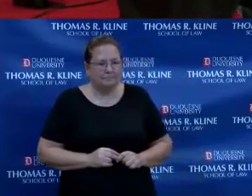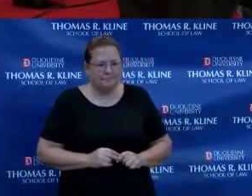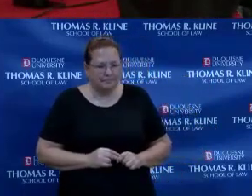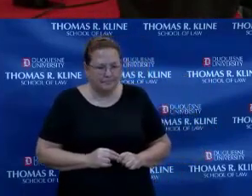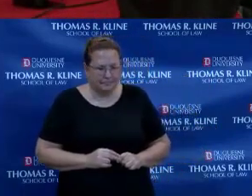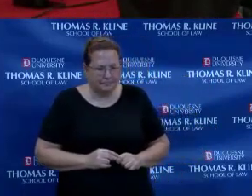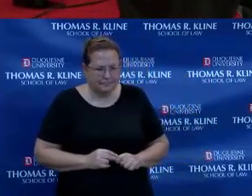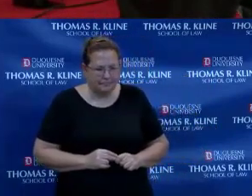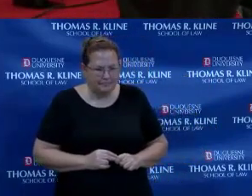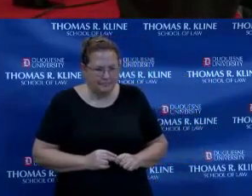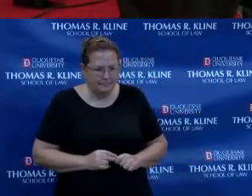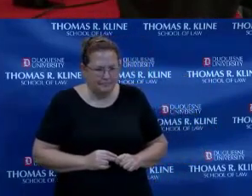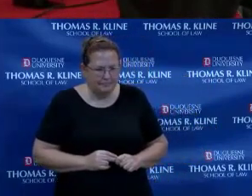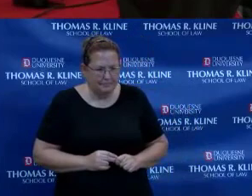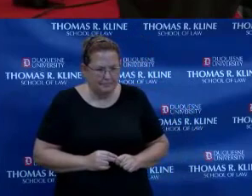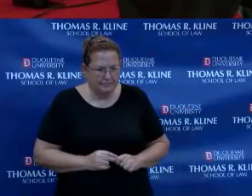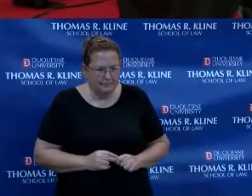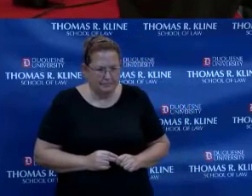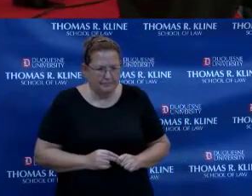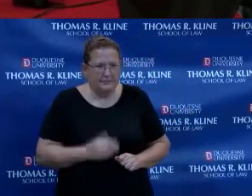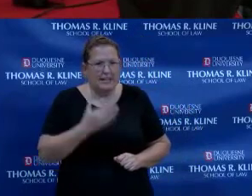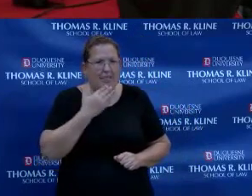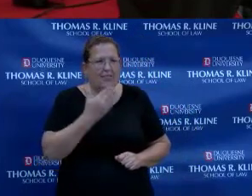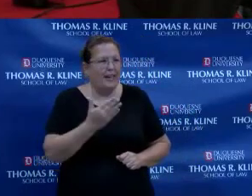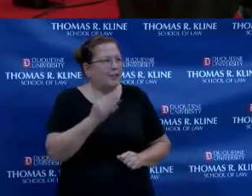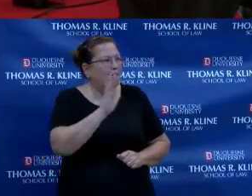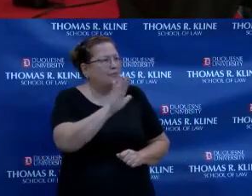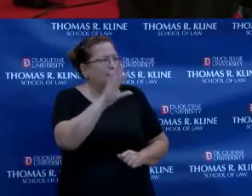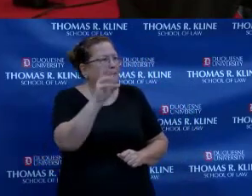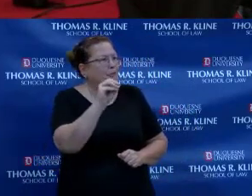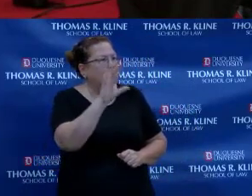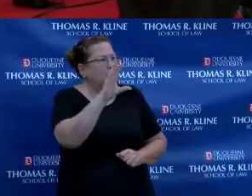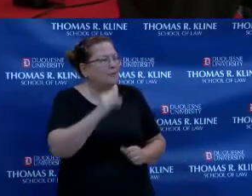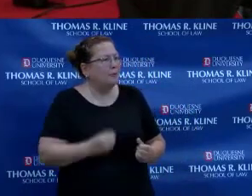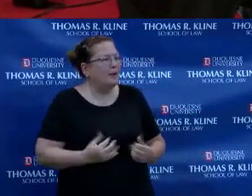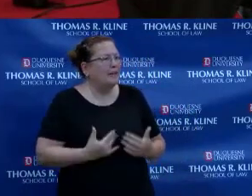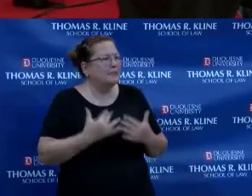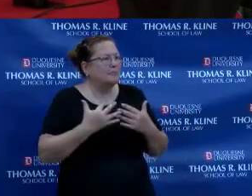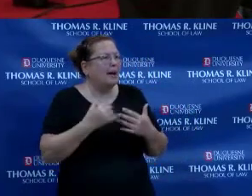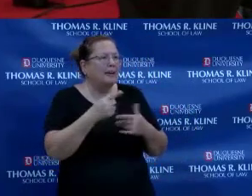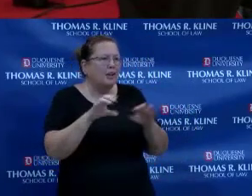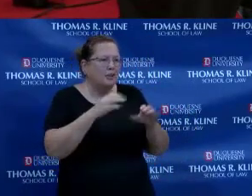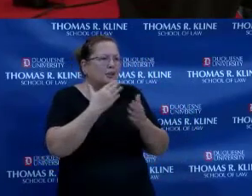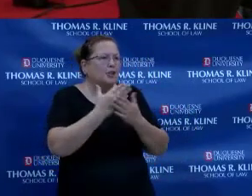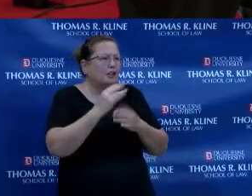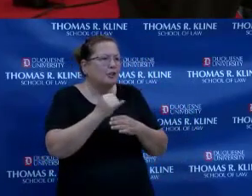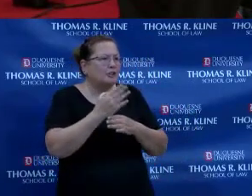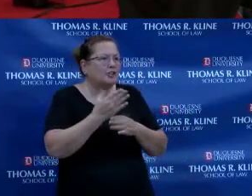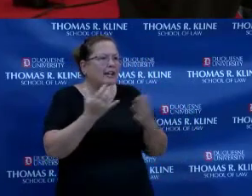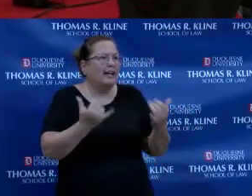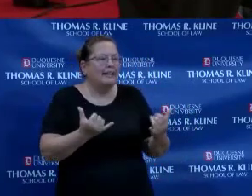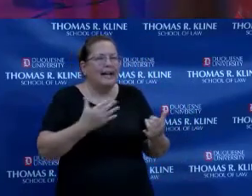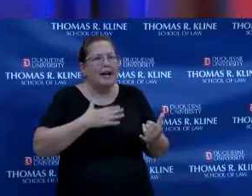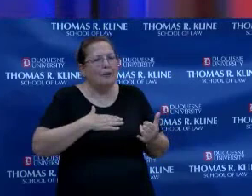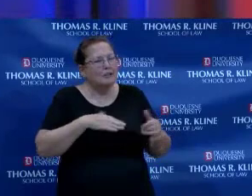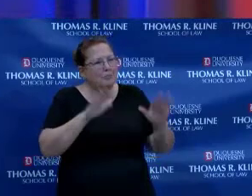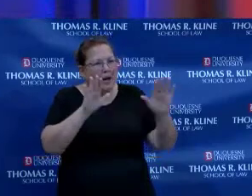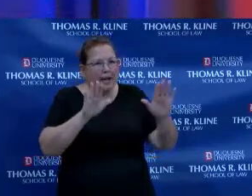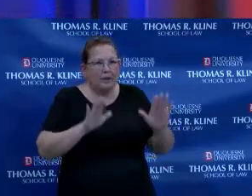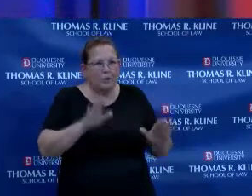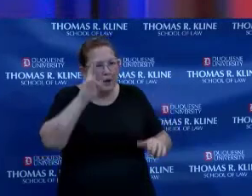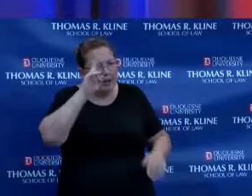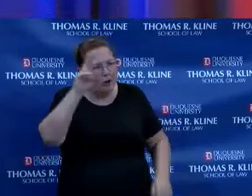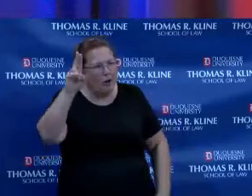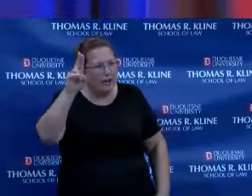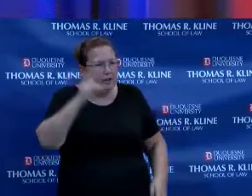Thank you, Olamide, for your beautiful and inspiring remarks. Well done. It is my great honor to address